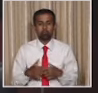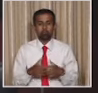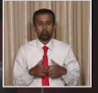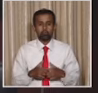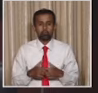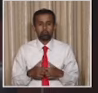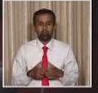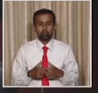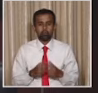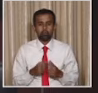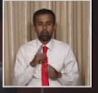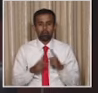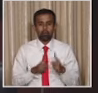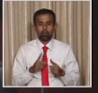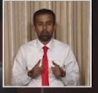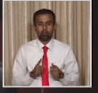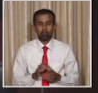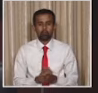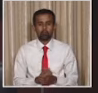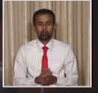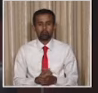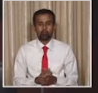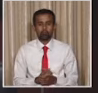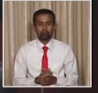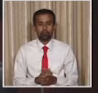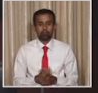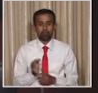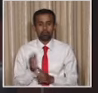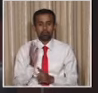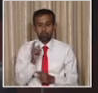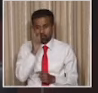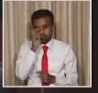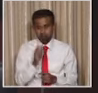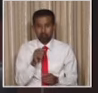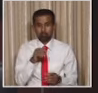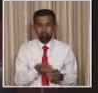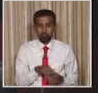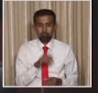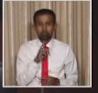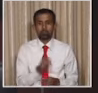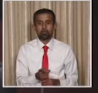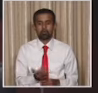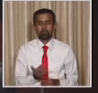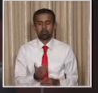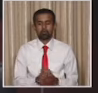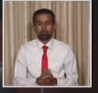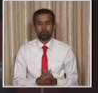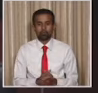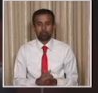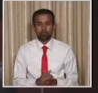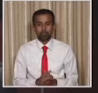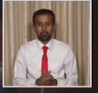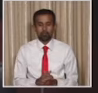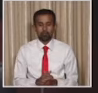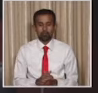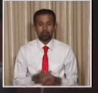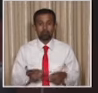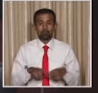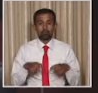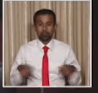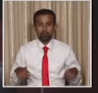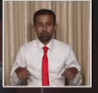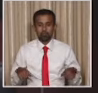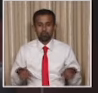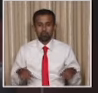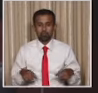We don't talk about spending. Spending needs to be looked at, right? There was a research report that came out a week or two ago